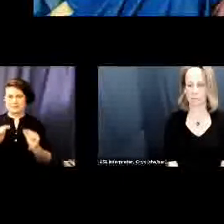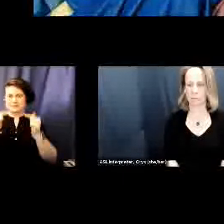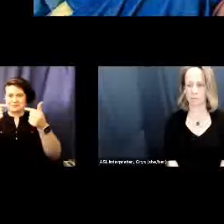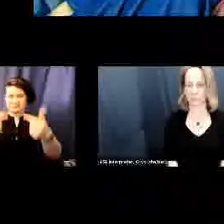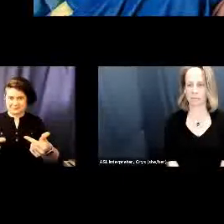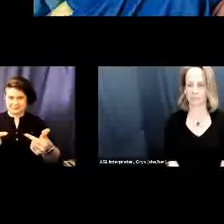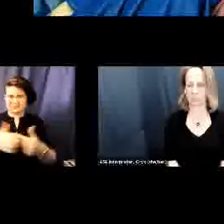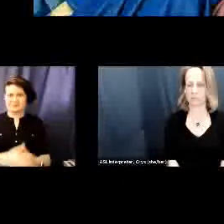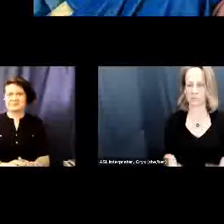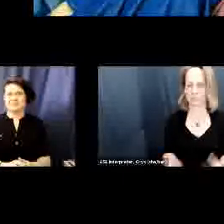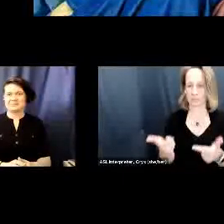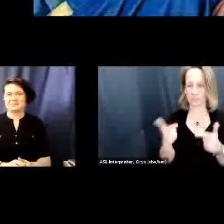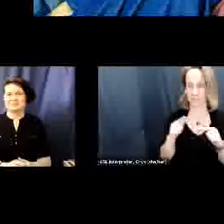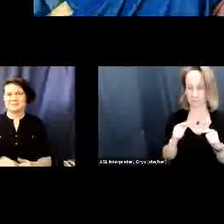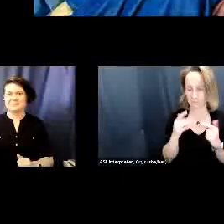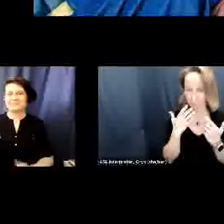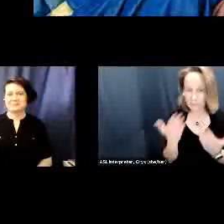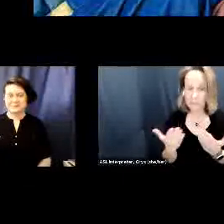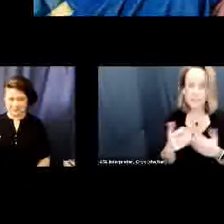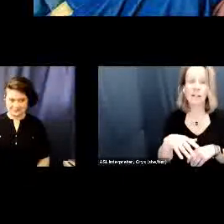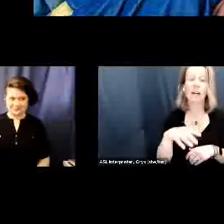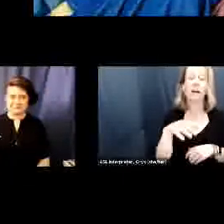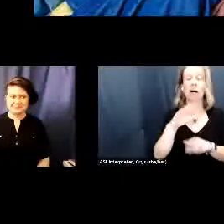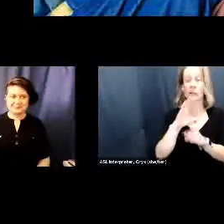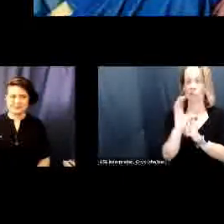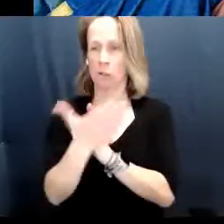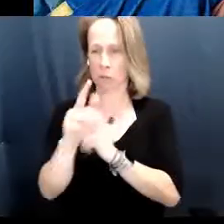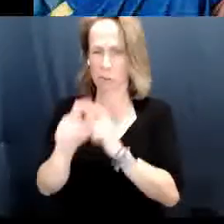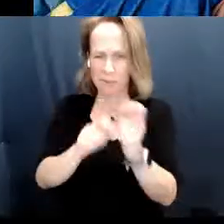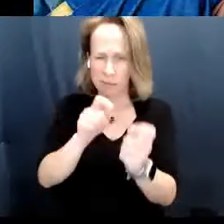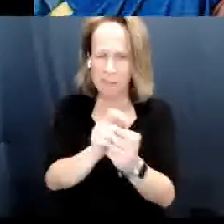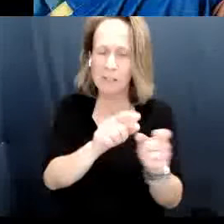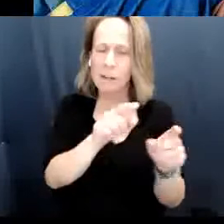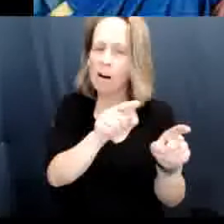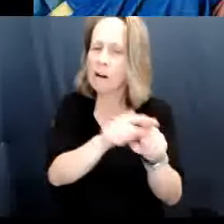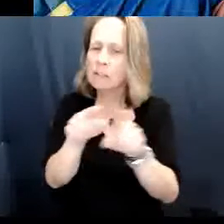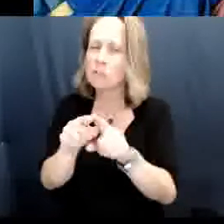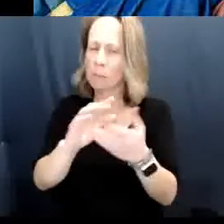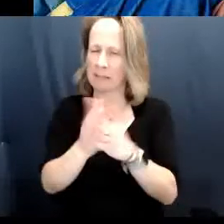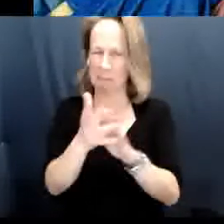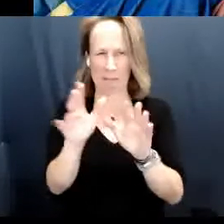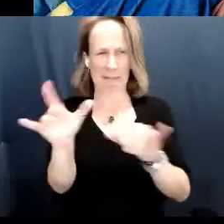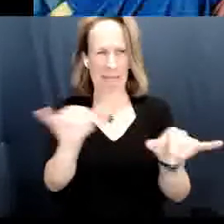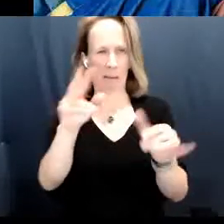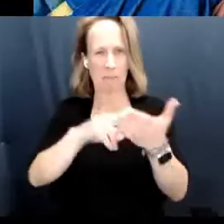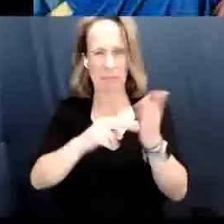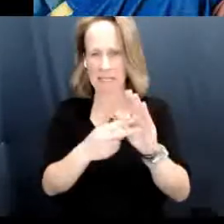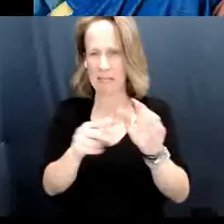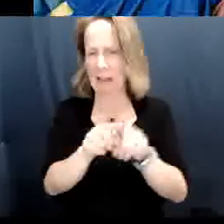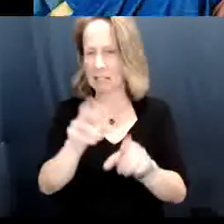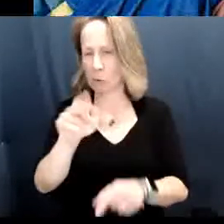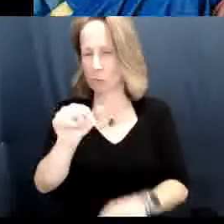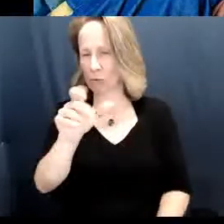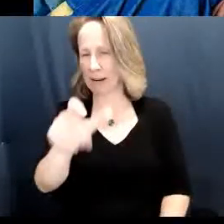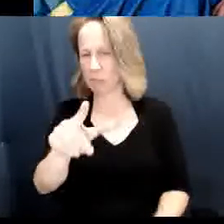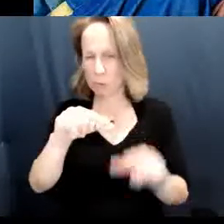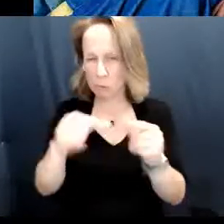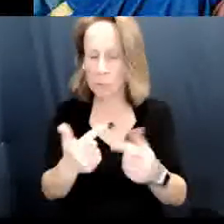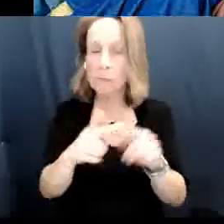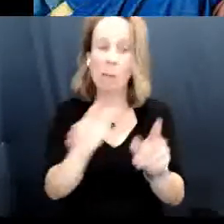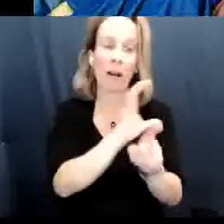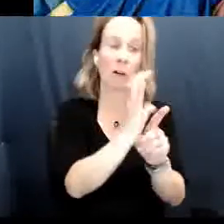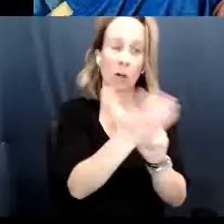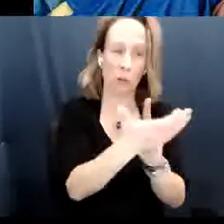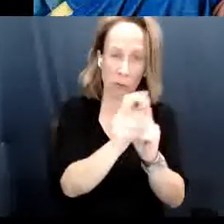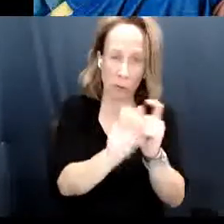Culturally specific has also become synonymous with racial groups, but really culturally specific / population